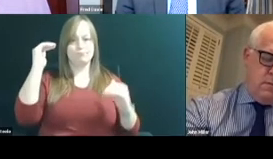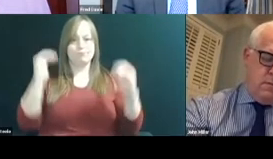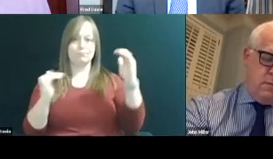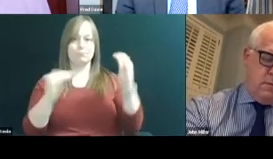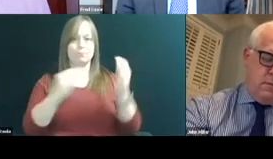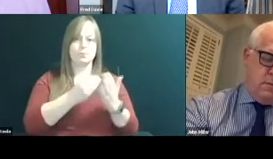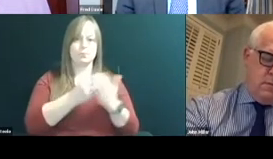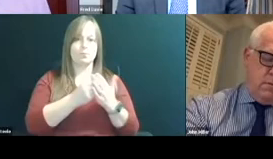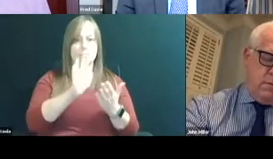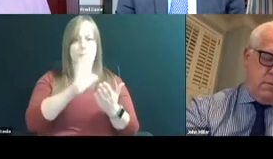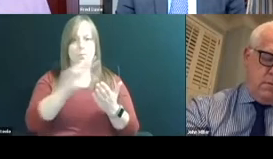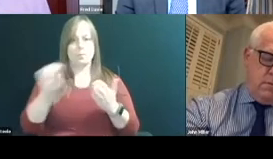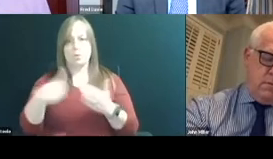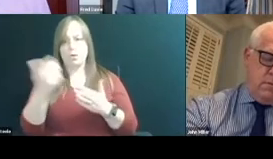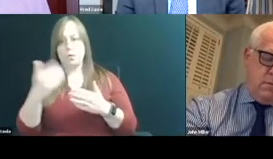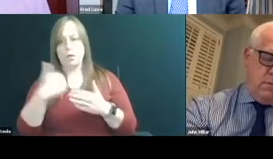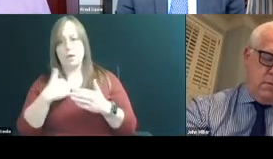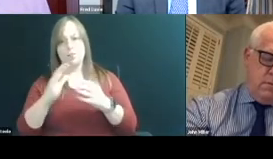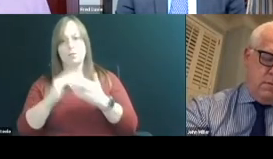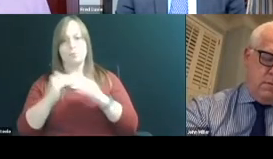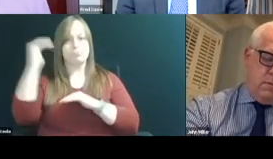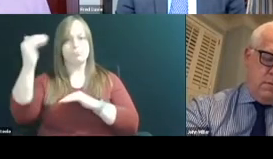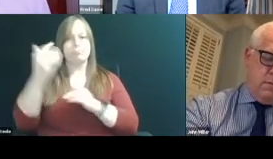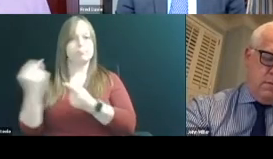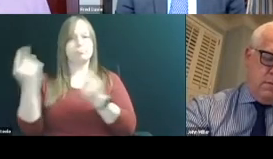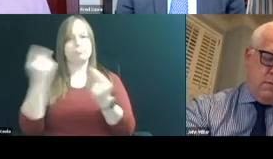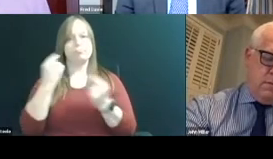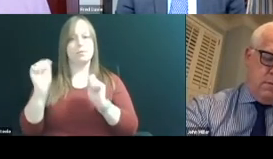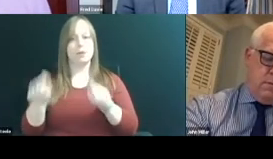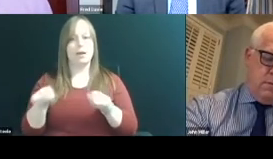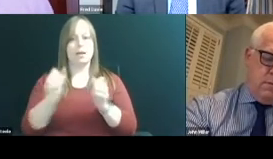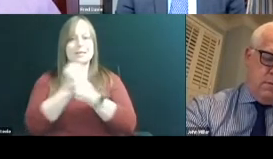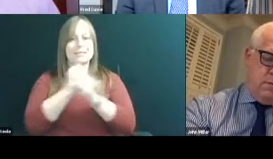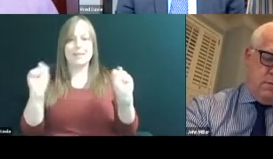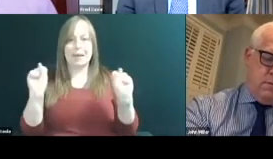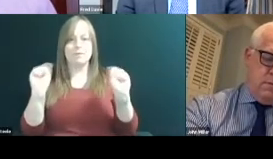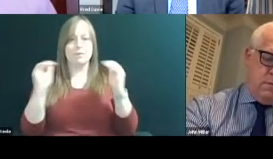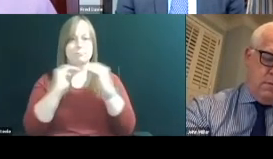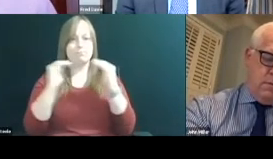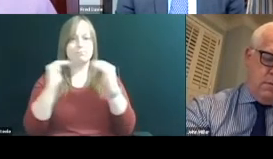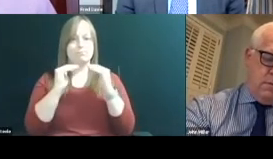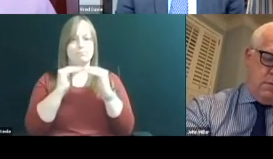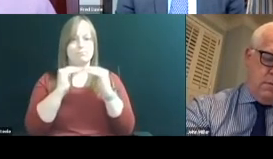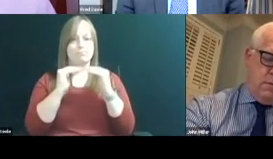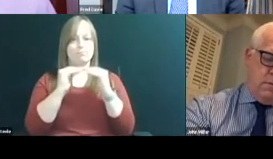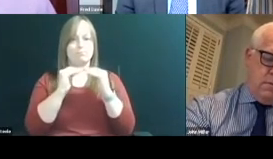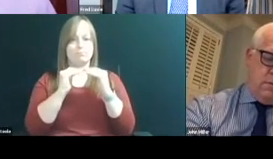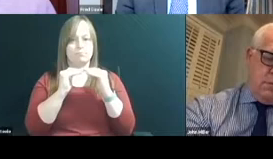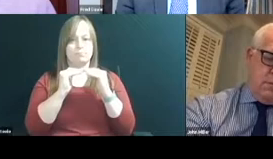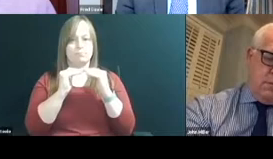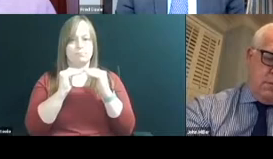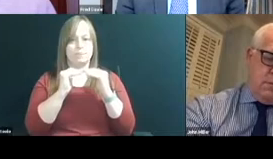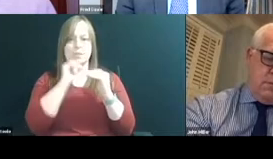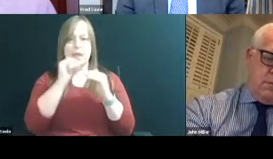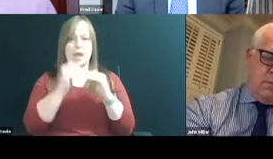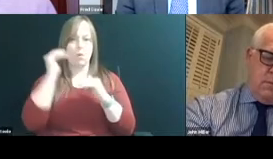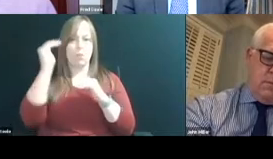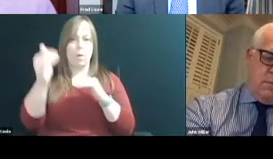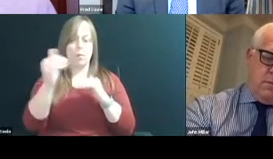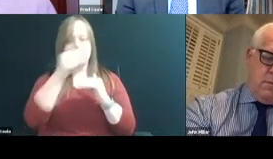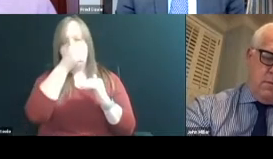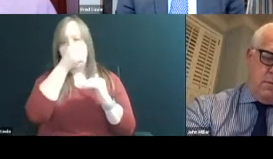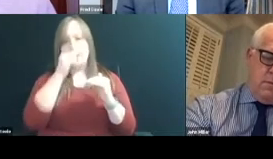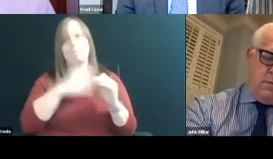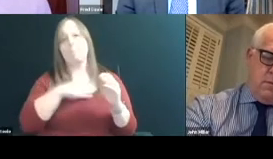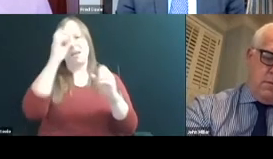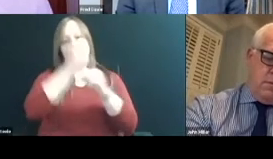under-resourced, and another that has an abundance of resources, is safe, where police presence is not so overwhelming. So that's my